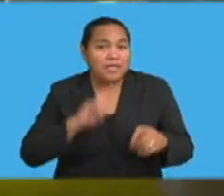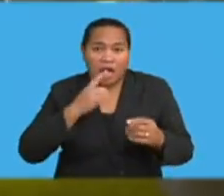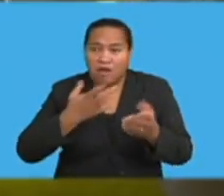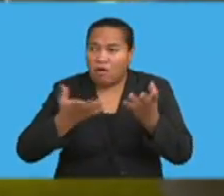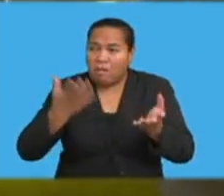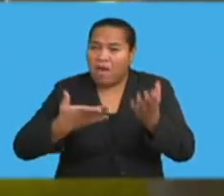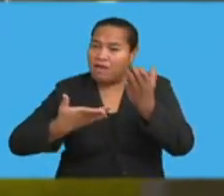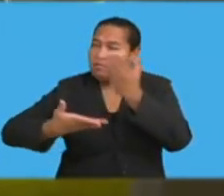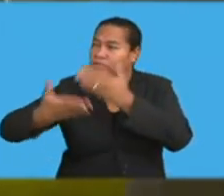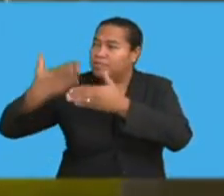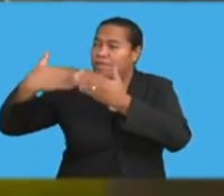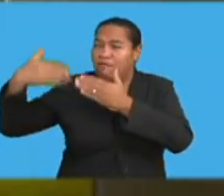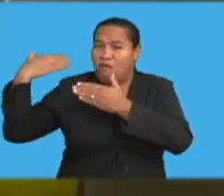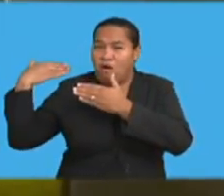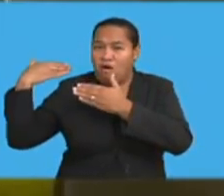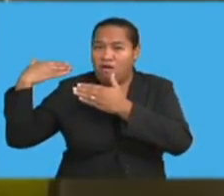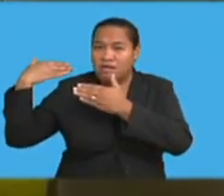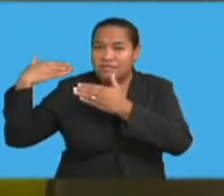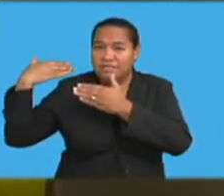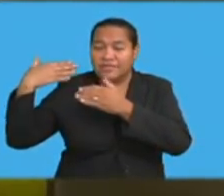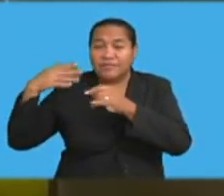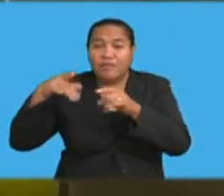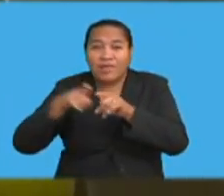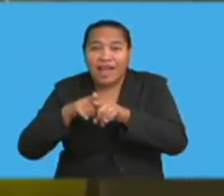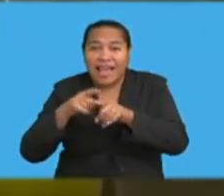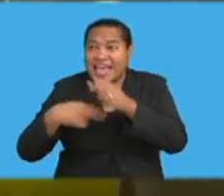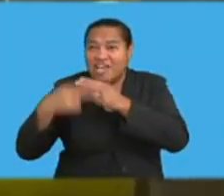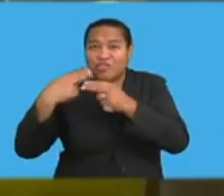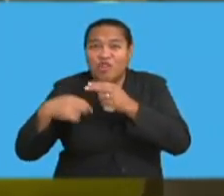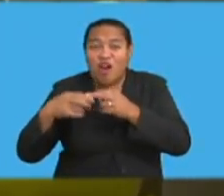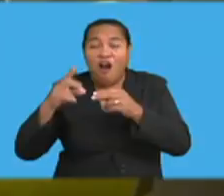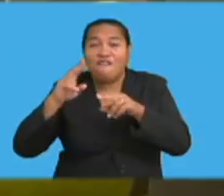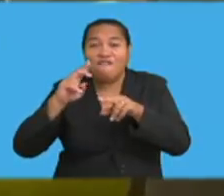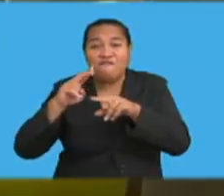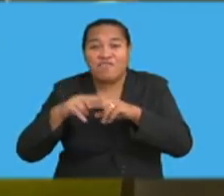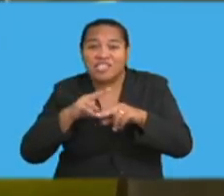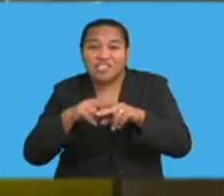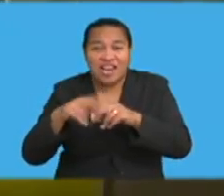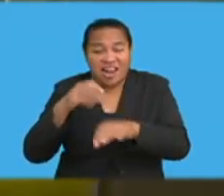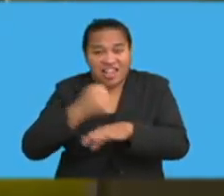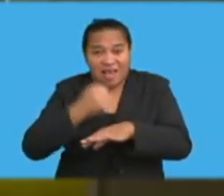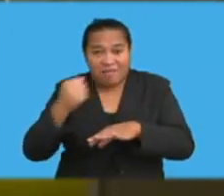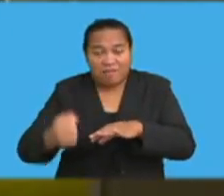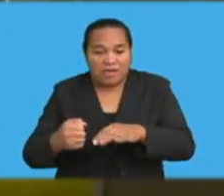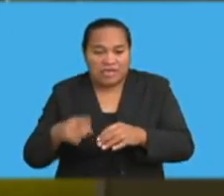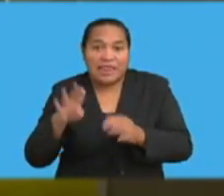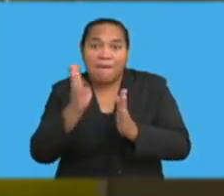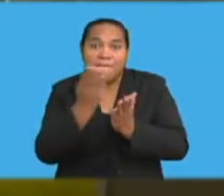Madam Speaker, in the history of Fijian governance has a government presented in their